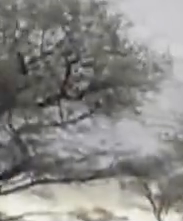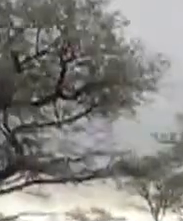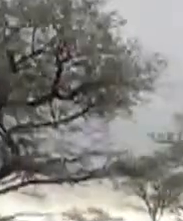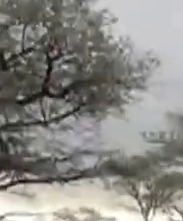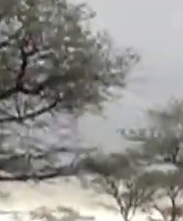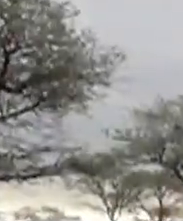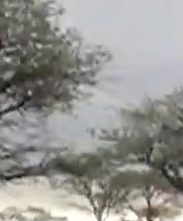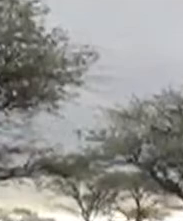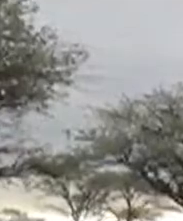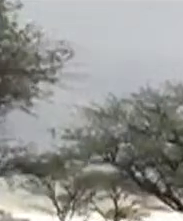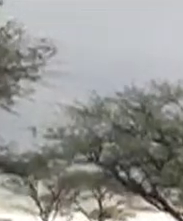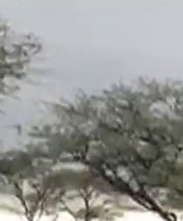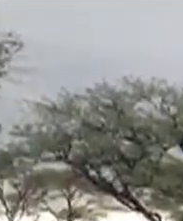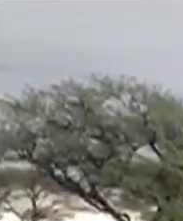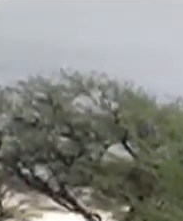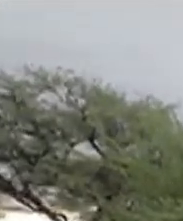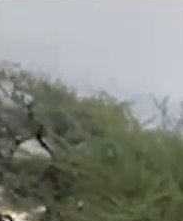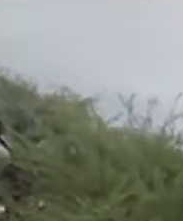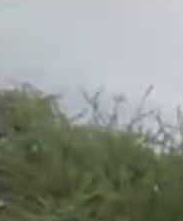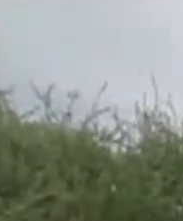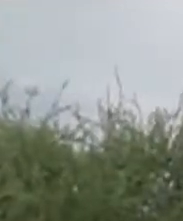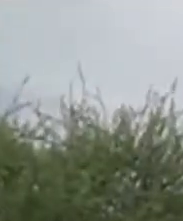That's like this.